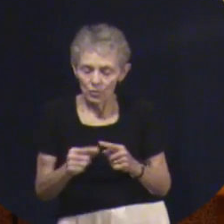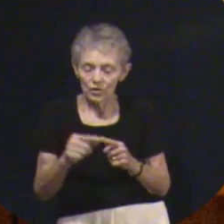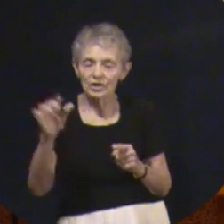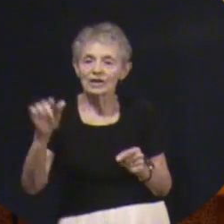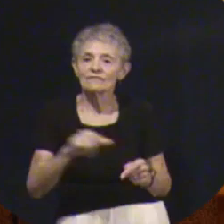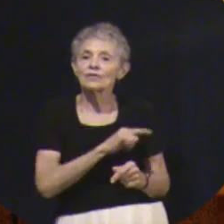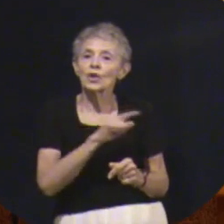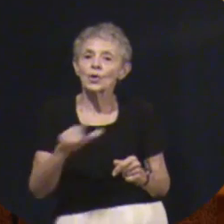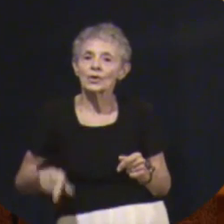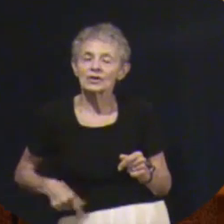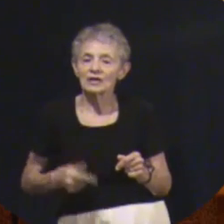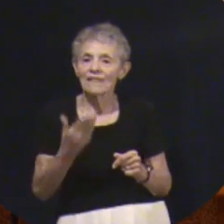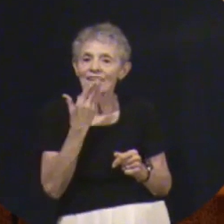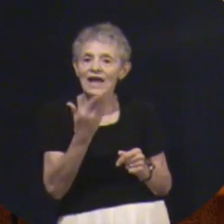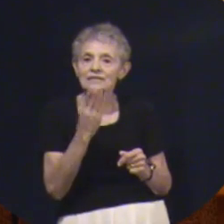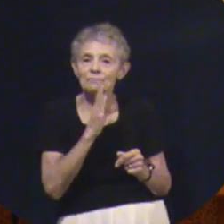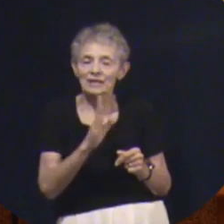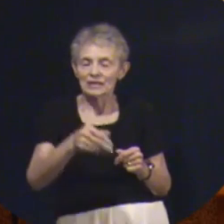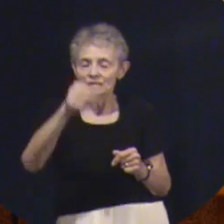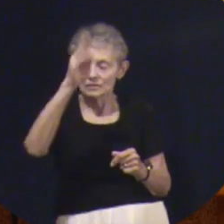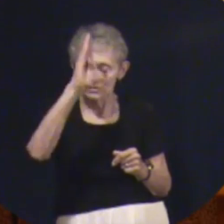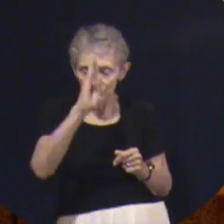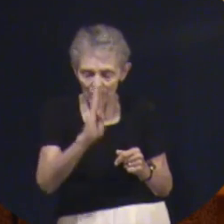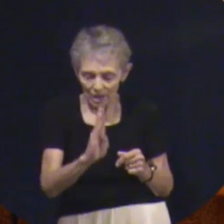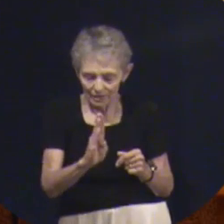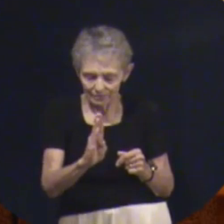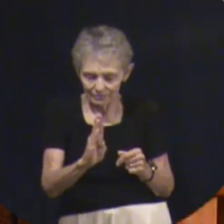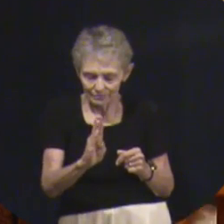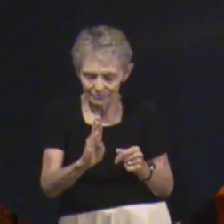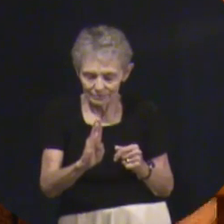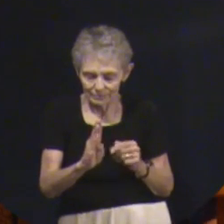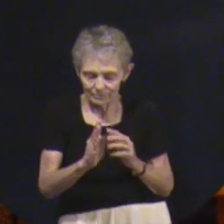Lord. Thanks be to God.